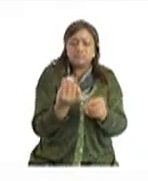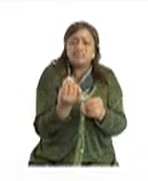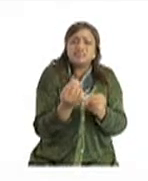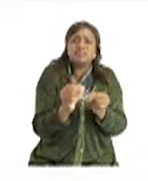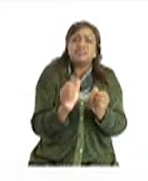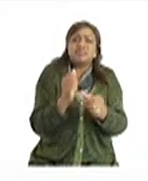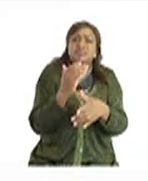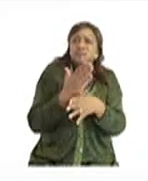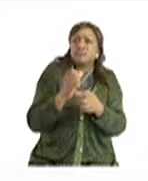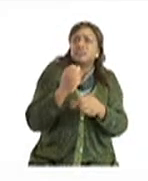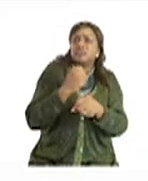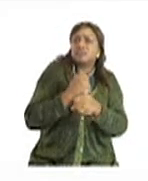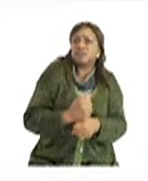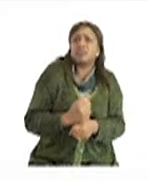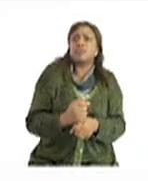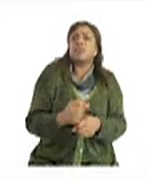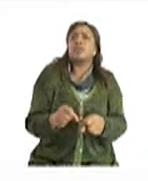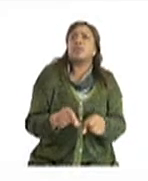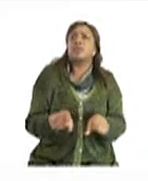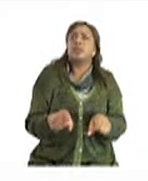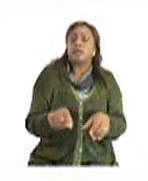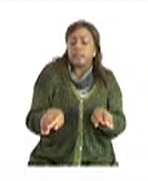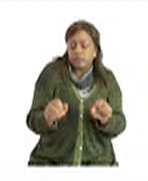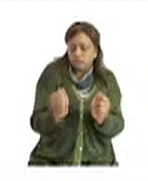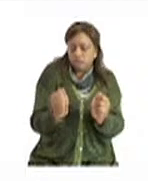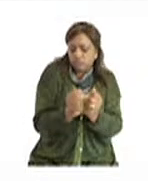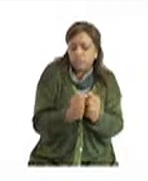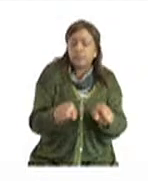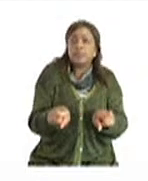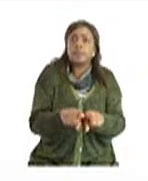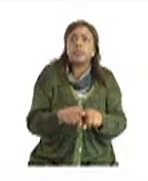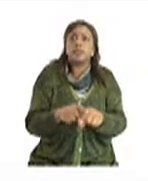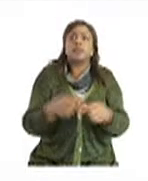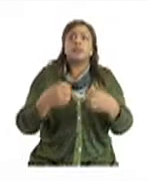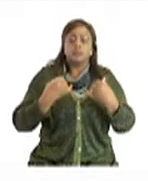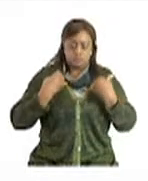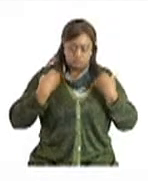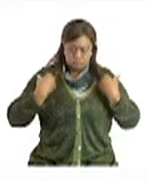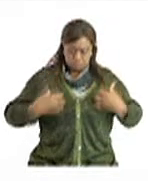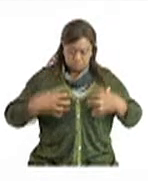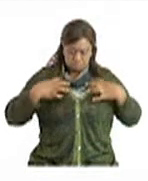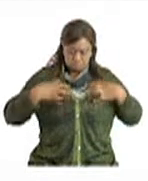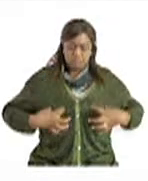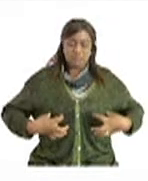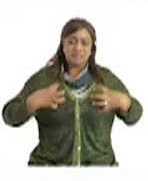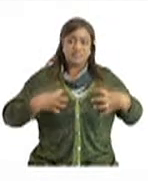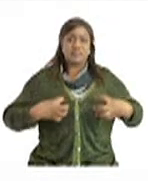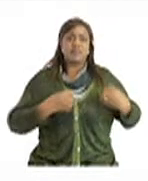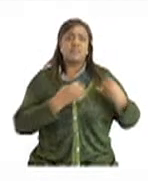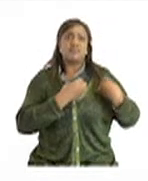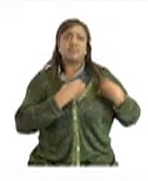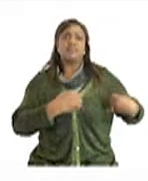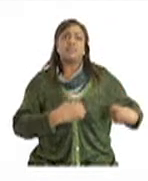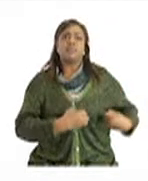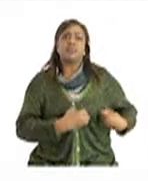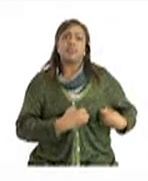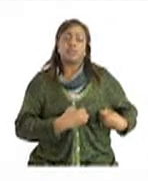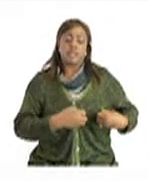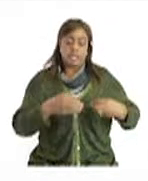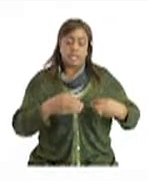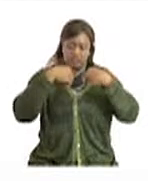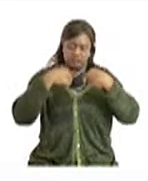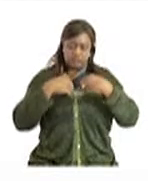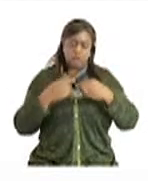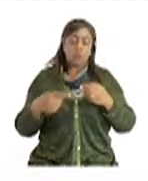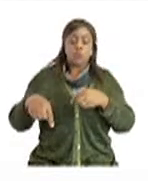of tissues can be self-contained, they can be inside the body of the organism, or they can be outside the body